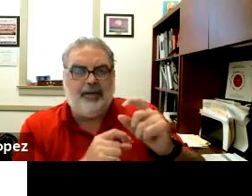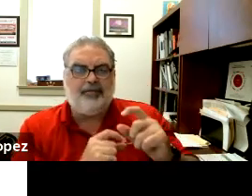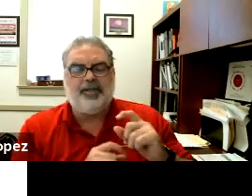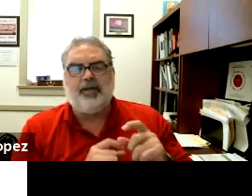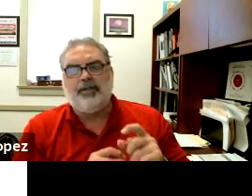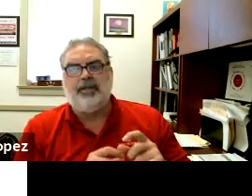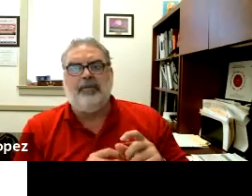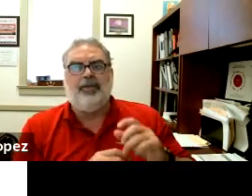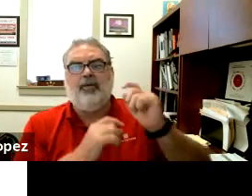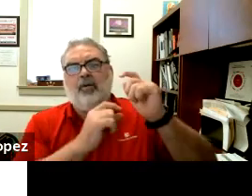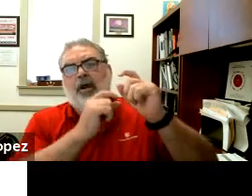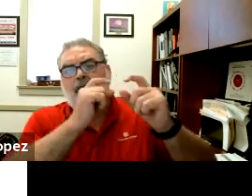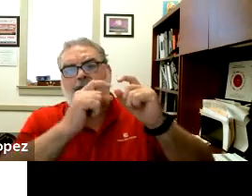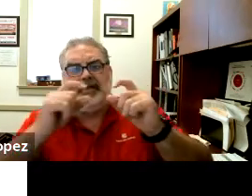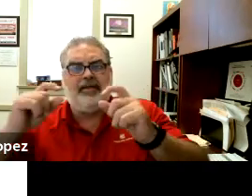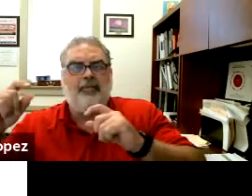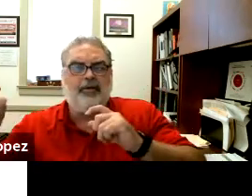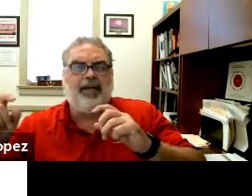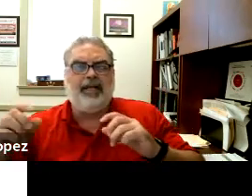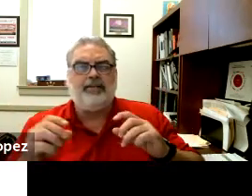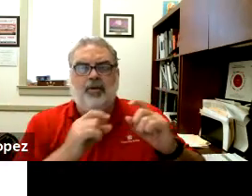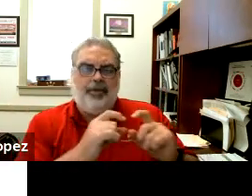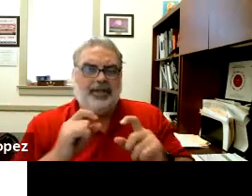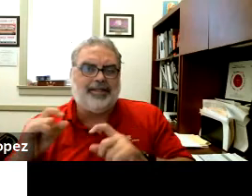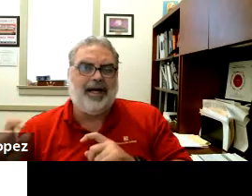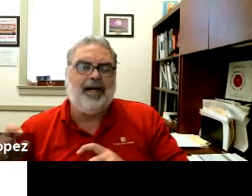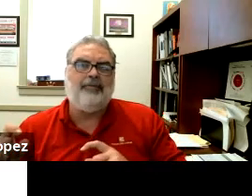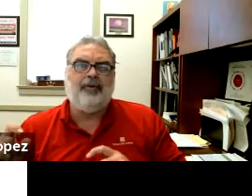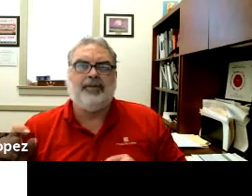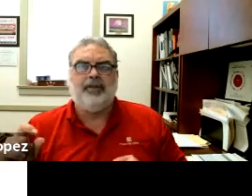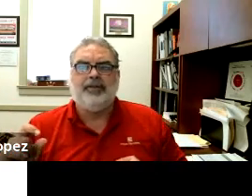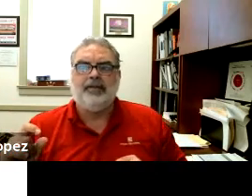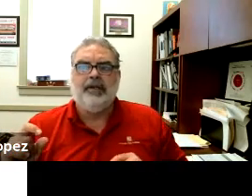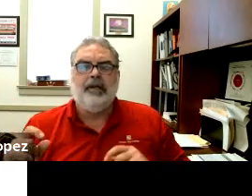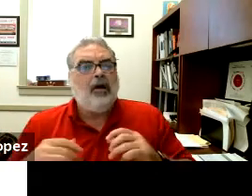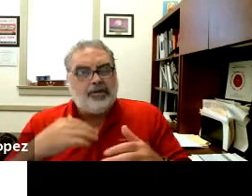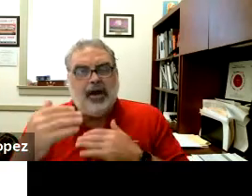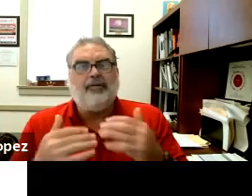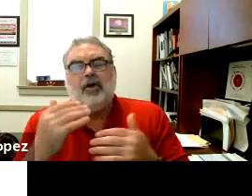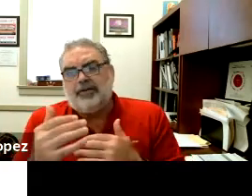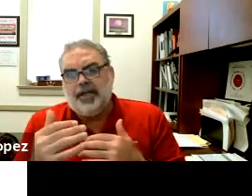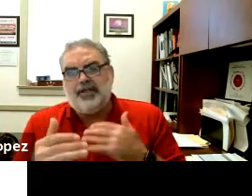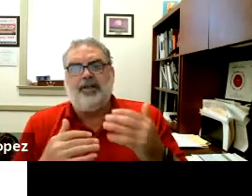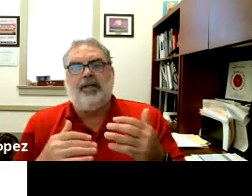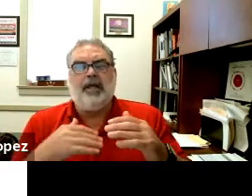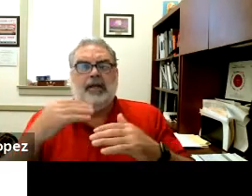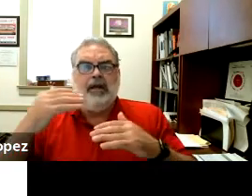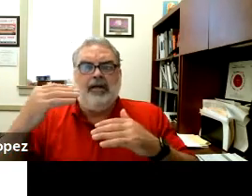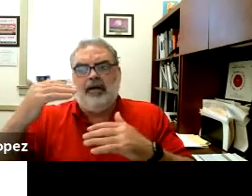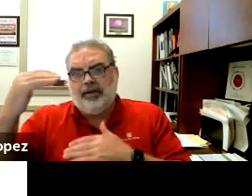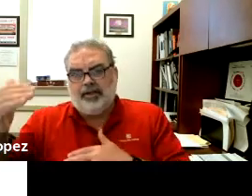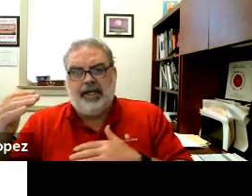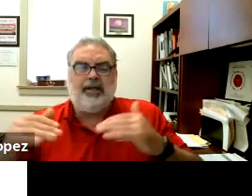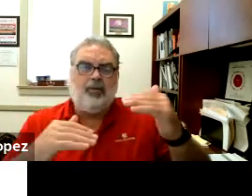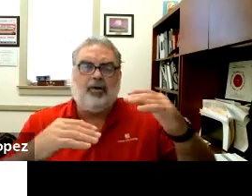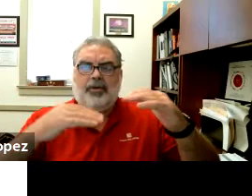this type of sequencing method or this number of days or this time, for instance. All right, so have a conversation, and then